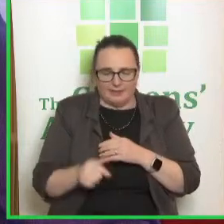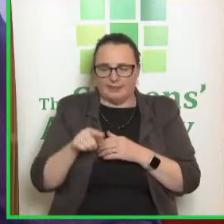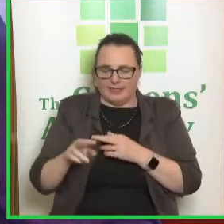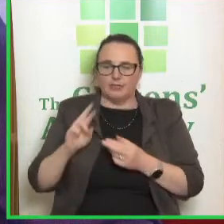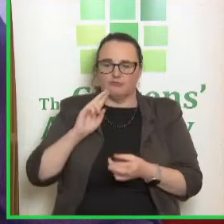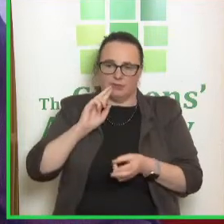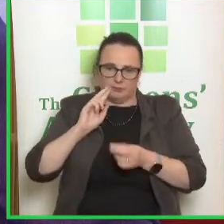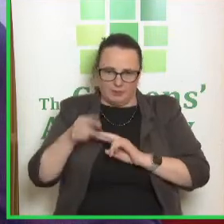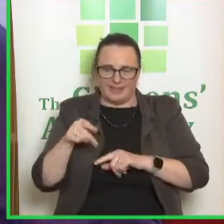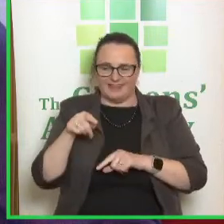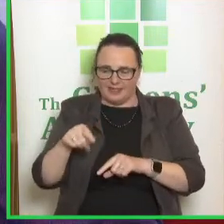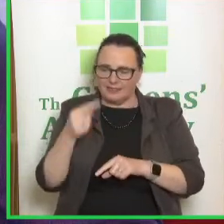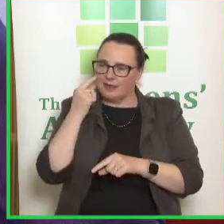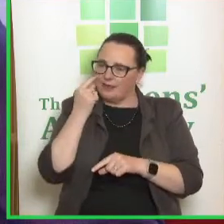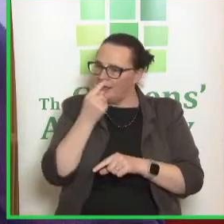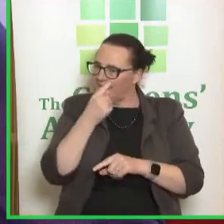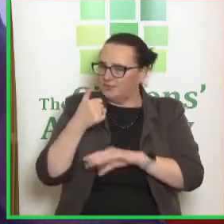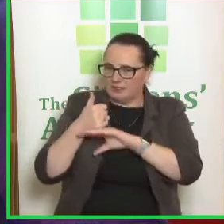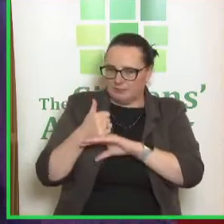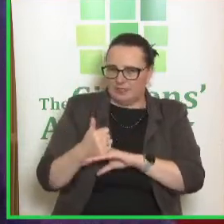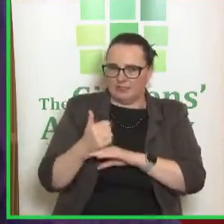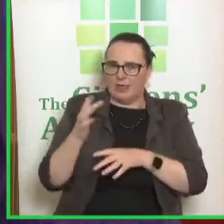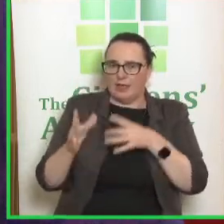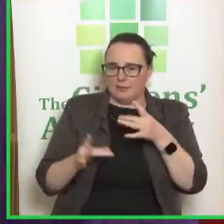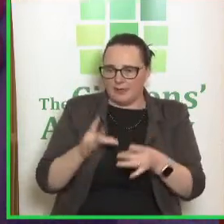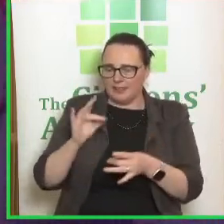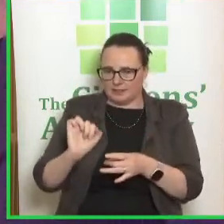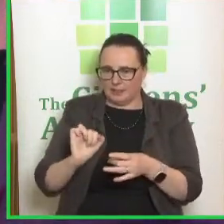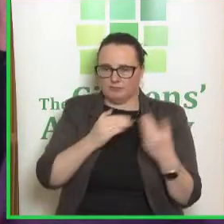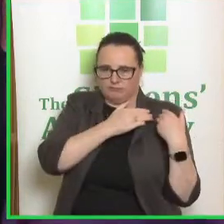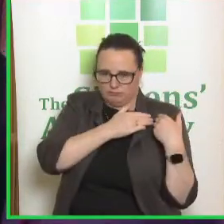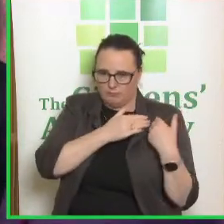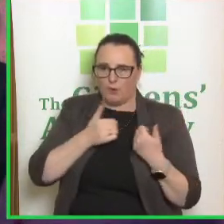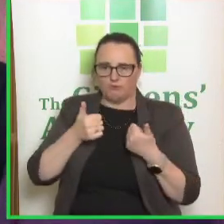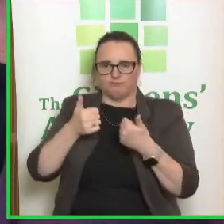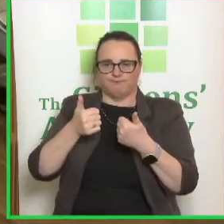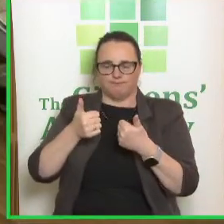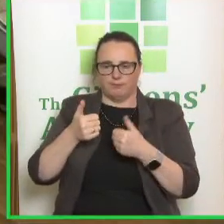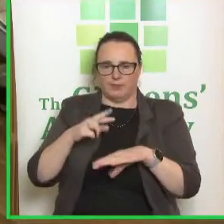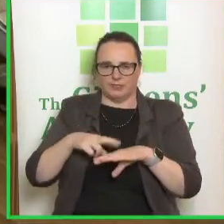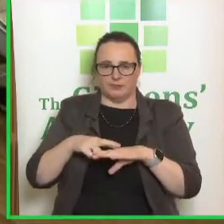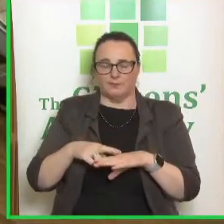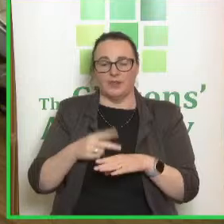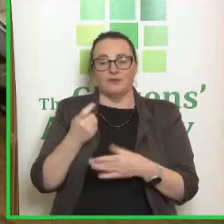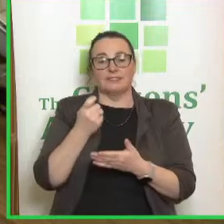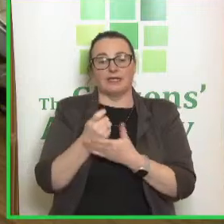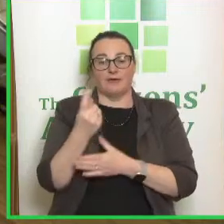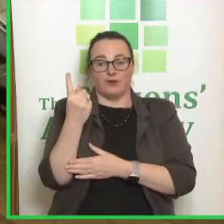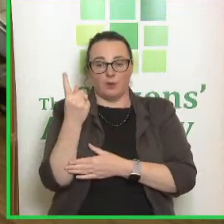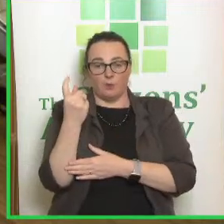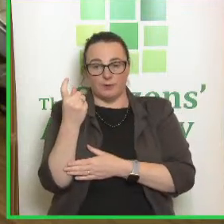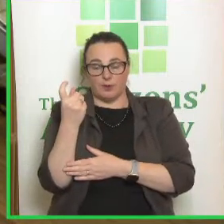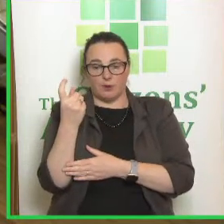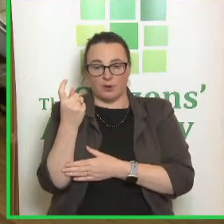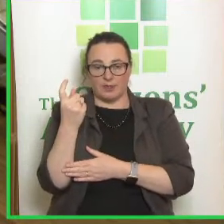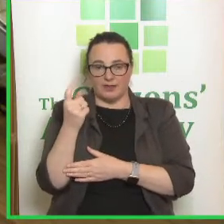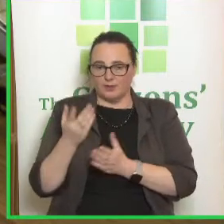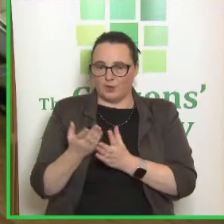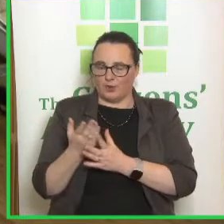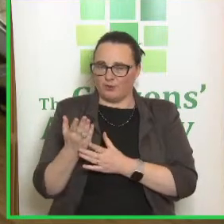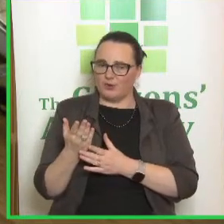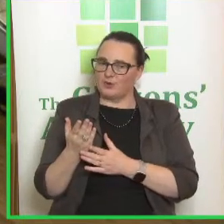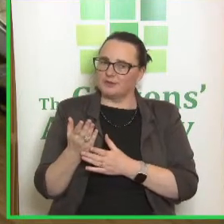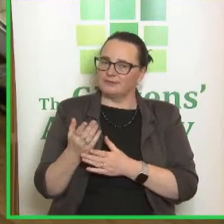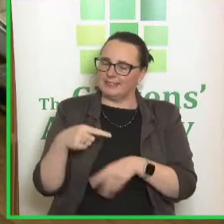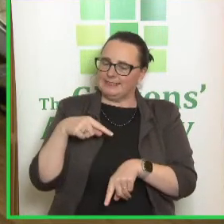evidence base comes in, and it makes their role more effective as well. Okay, if time for one more, everybody will know, anybody who's through the assembly, I